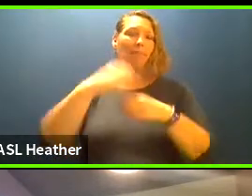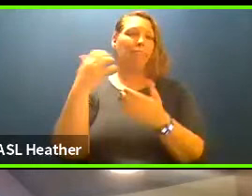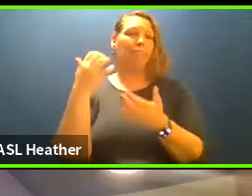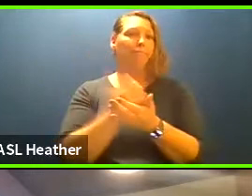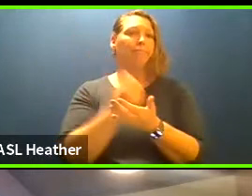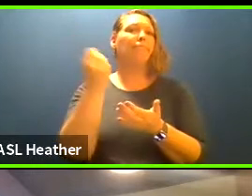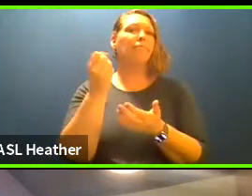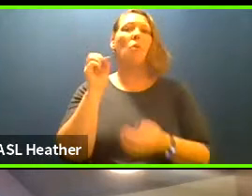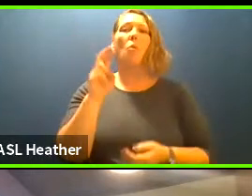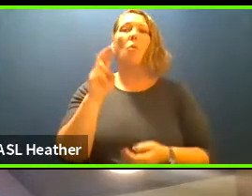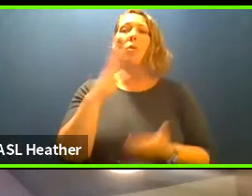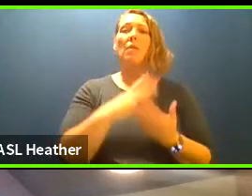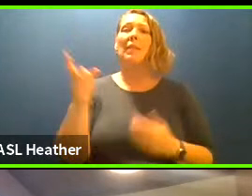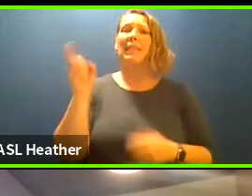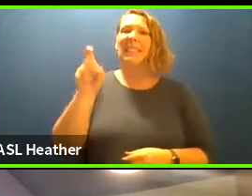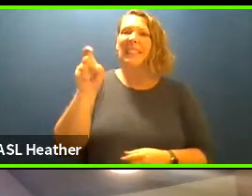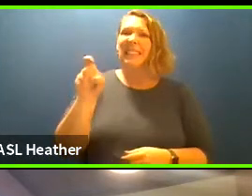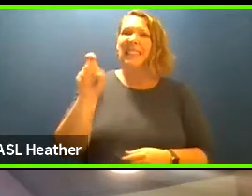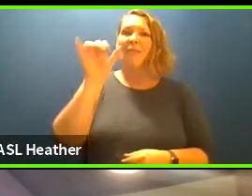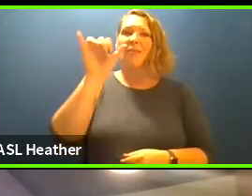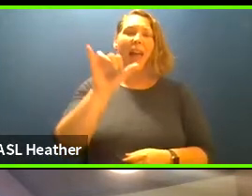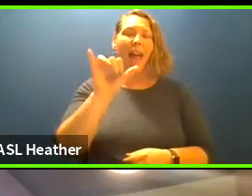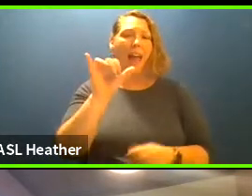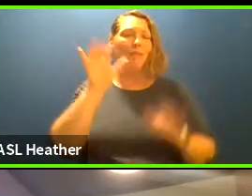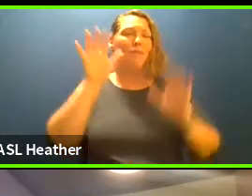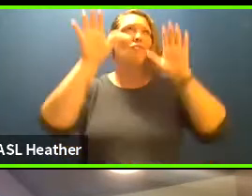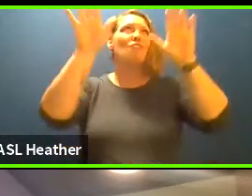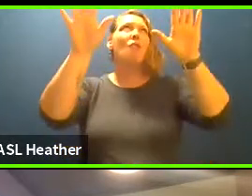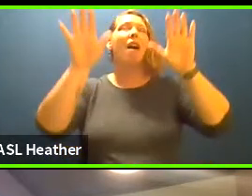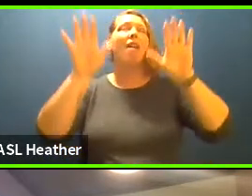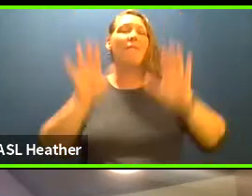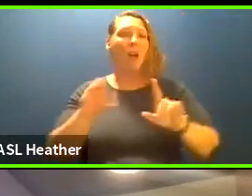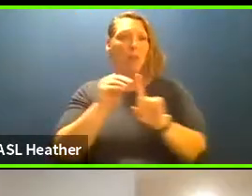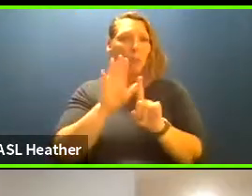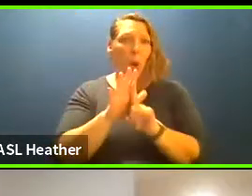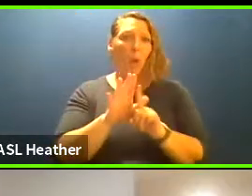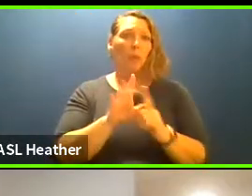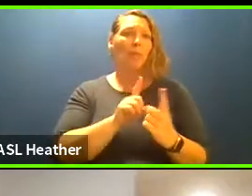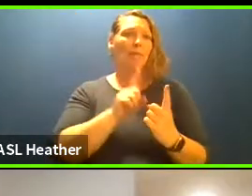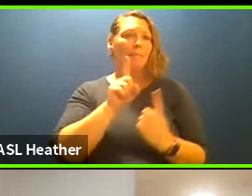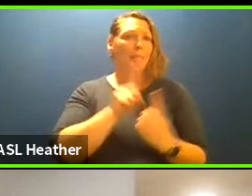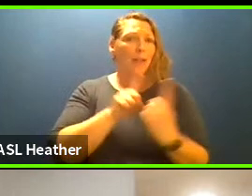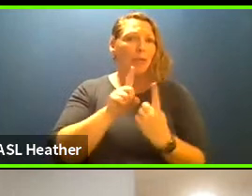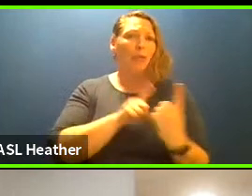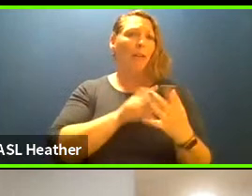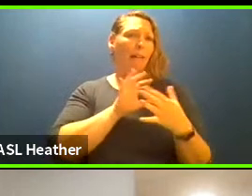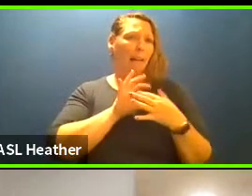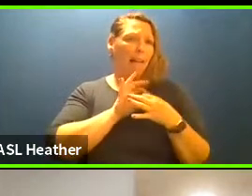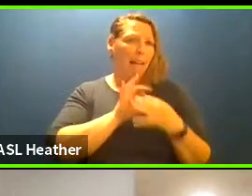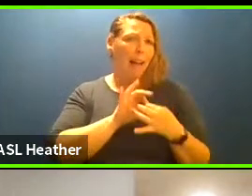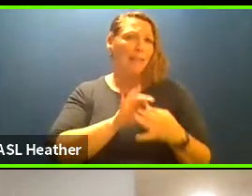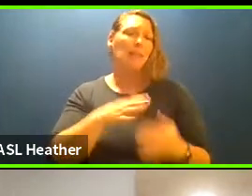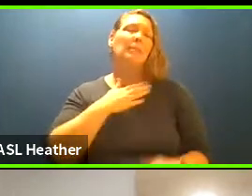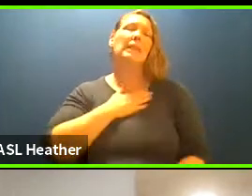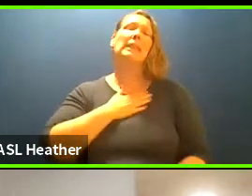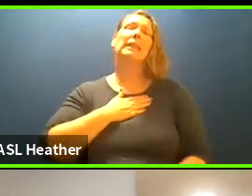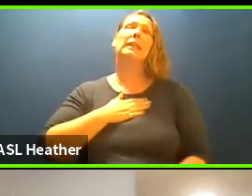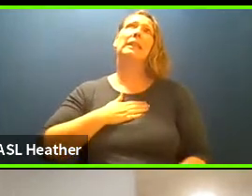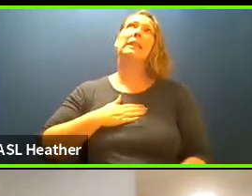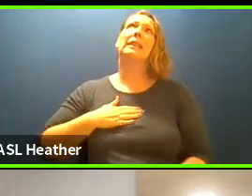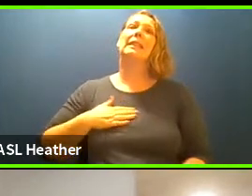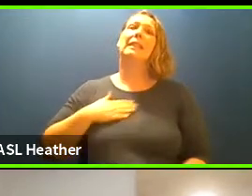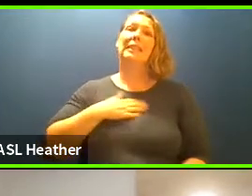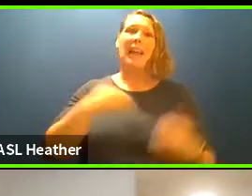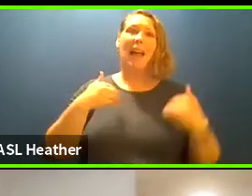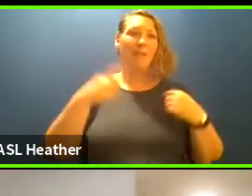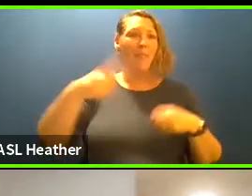someone you know who needs that great exposure and that mentoring and that connecting, please send your resume.